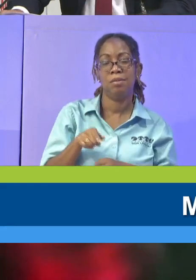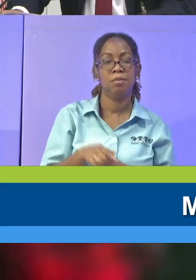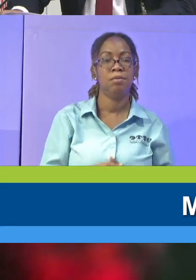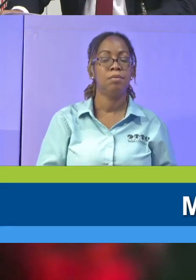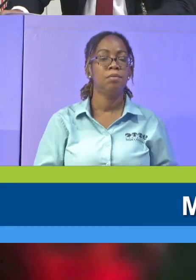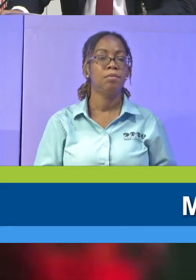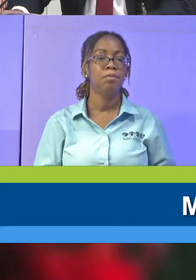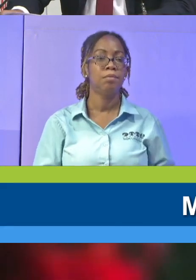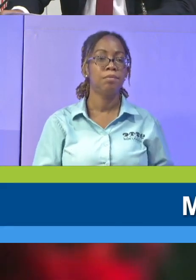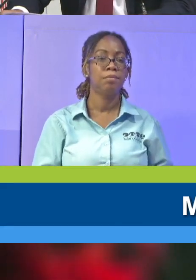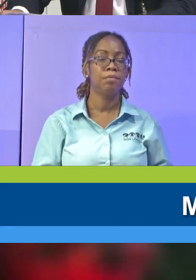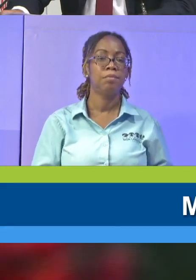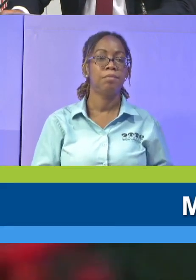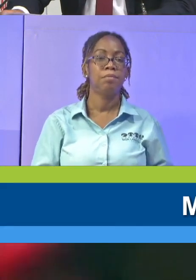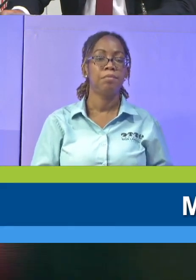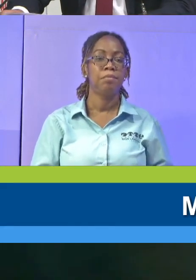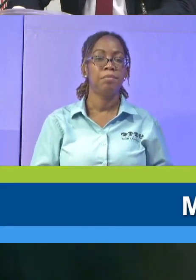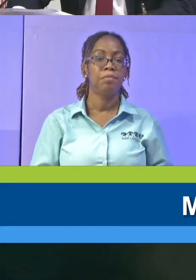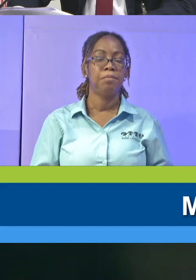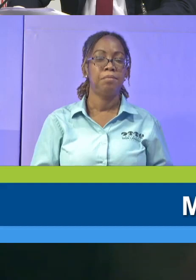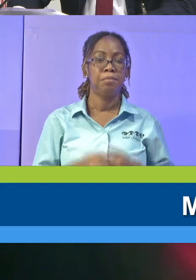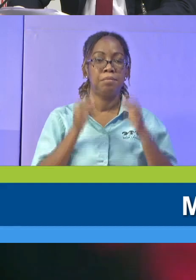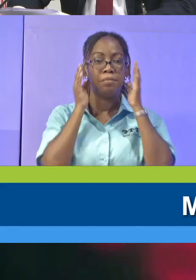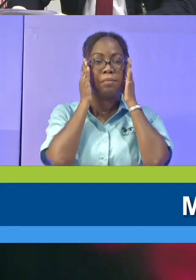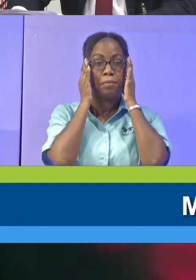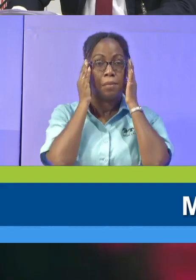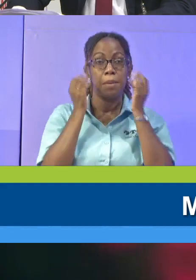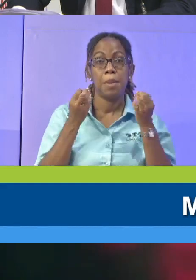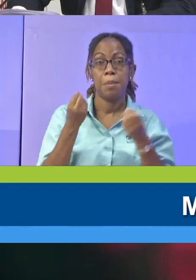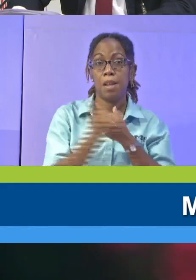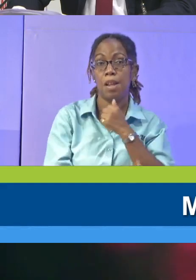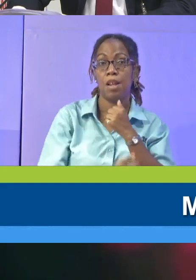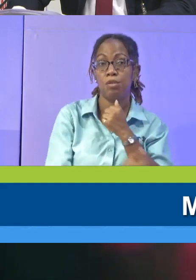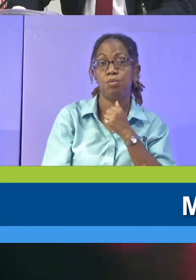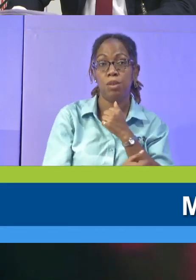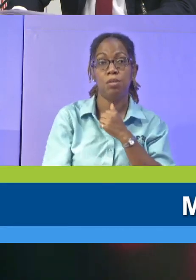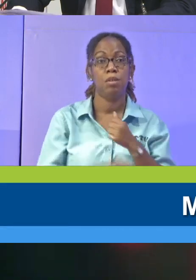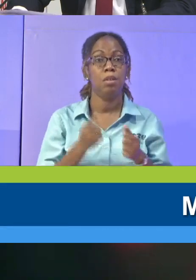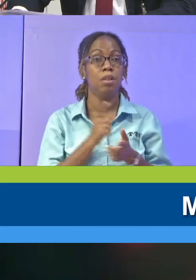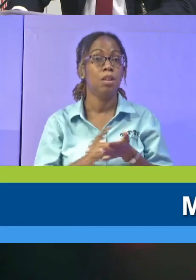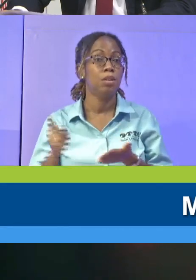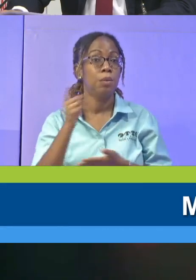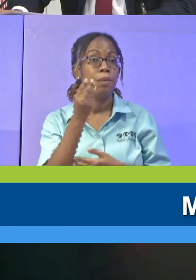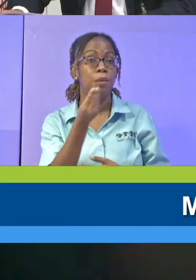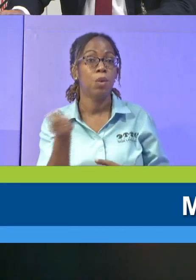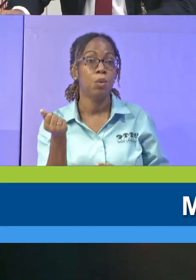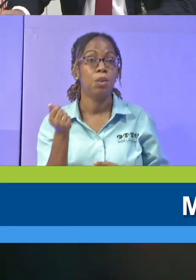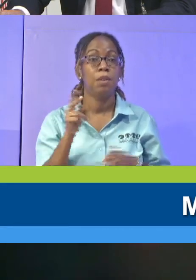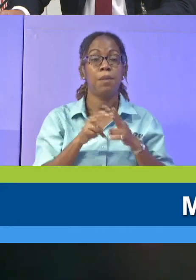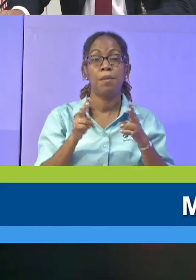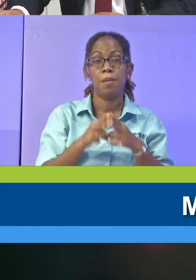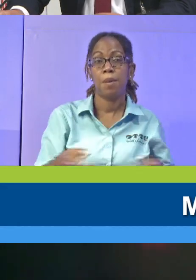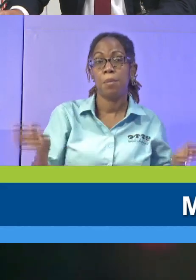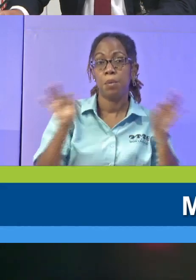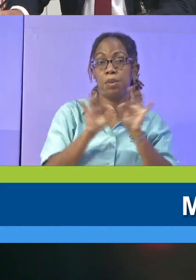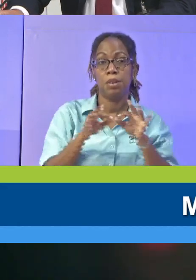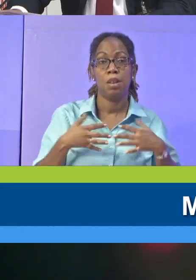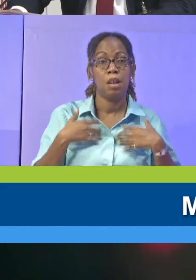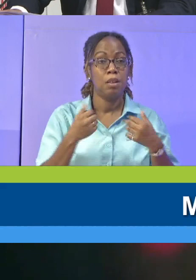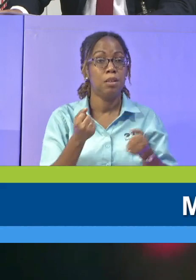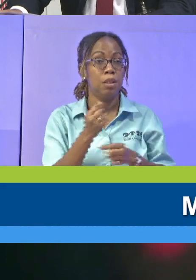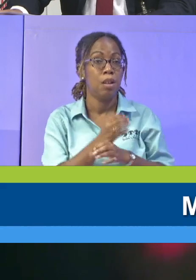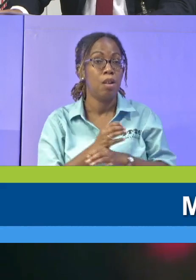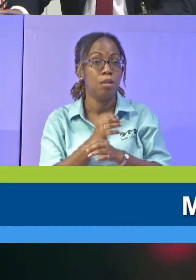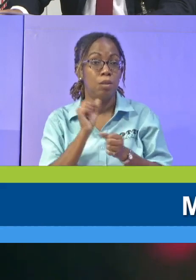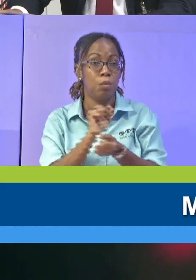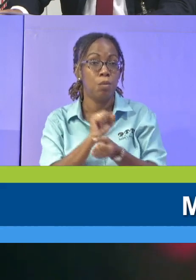see what happens over the coming weeks. For many countries, the next few weeks remain critical for health system workers and health systems, because we